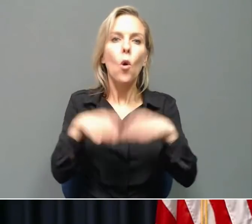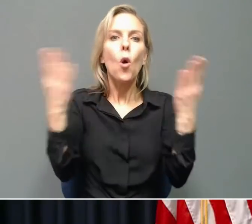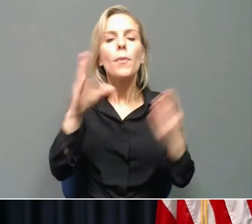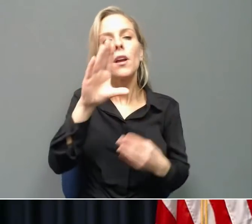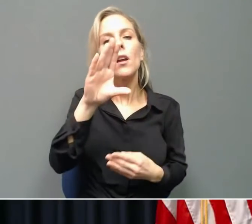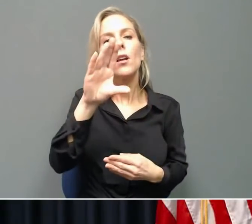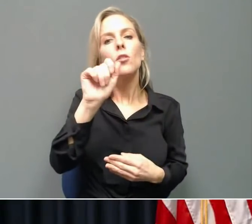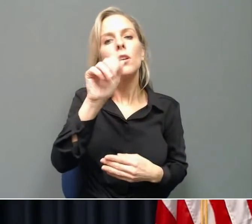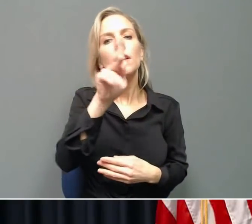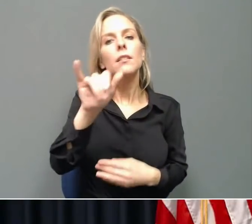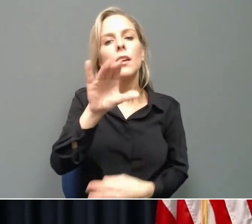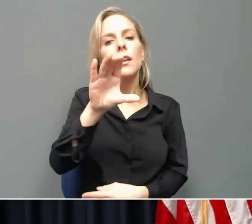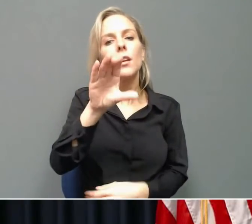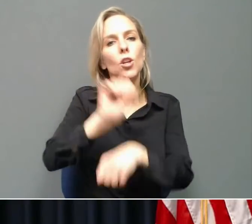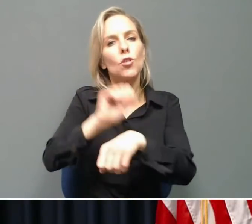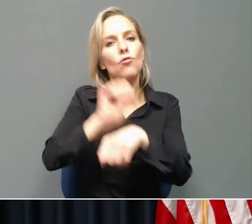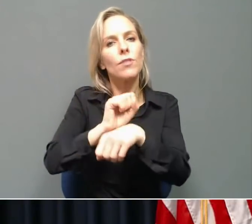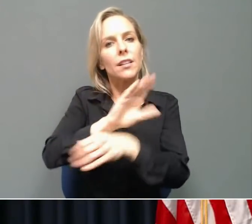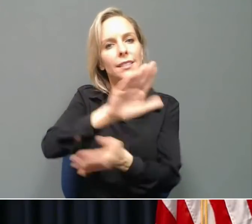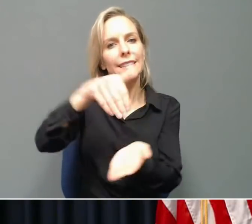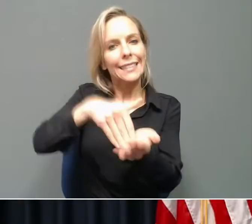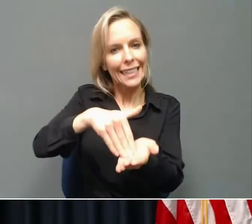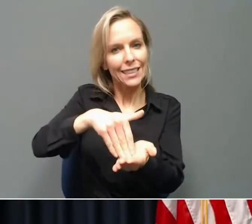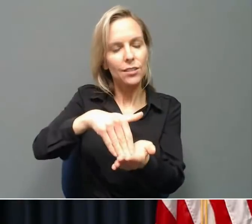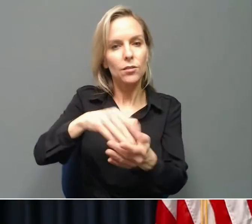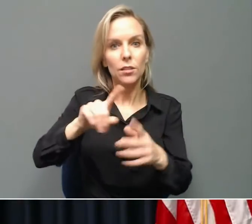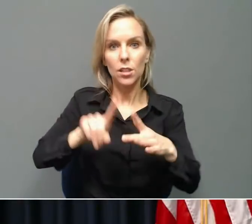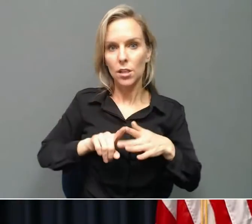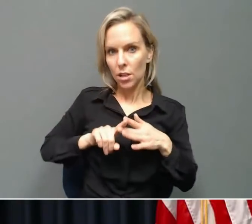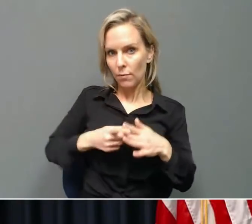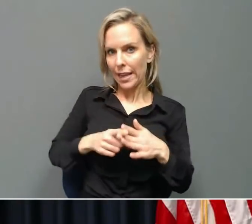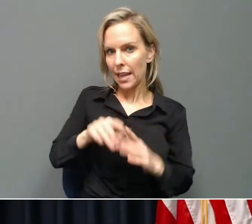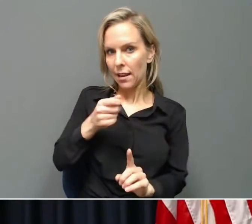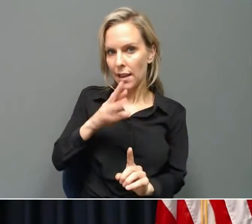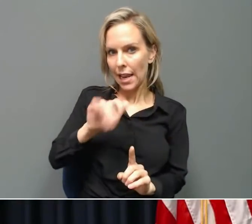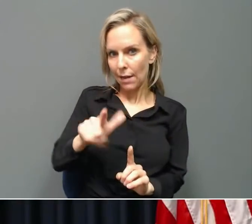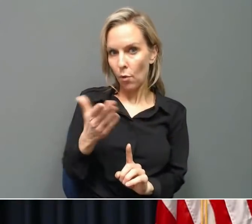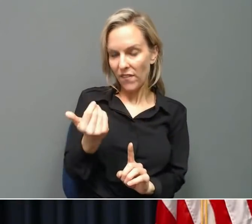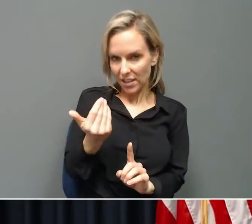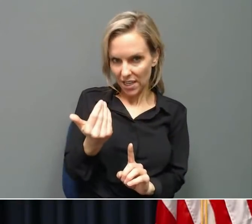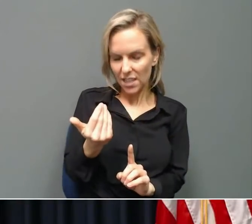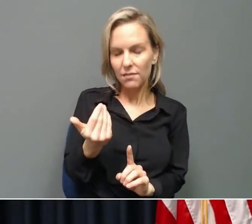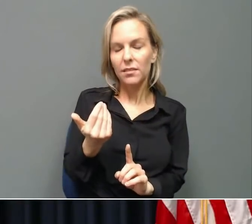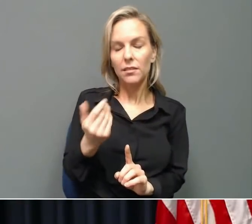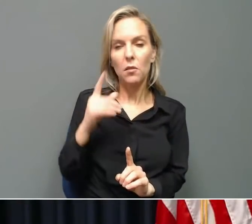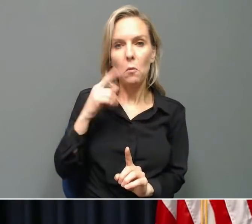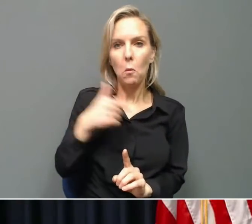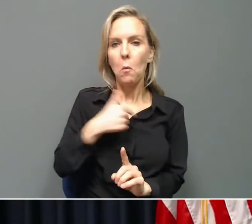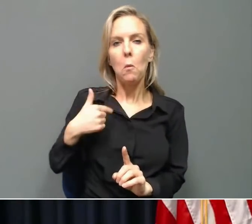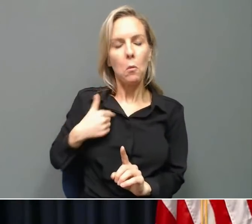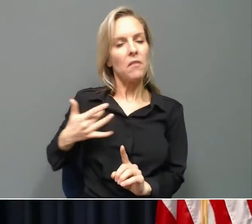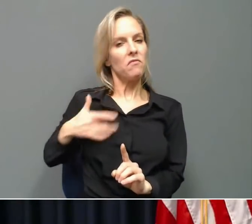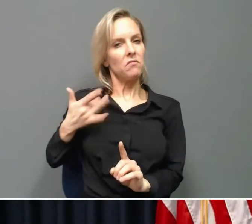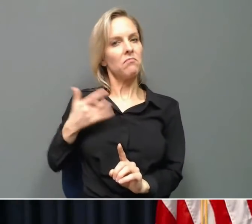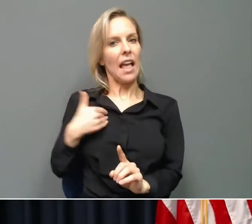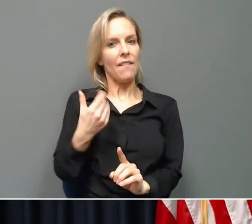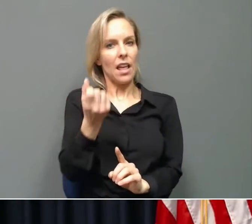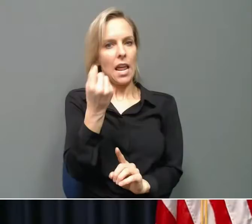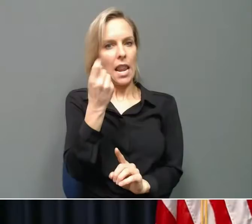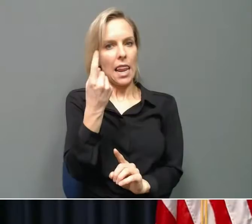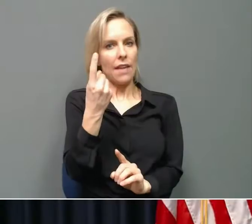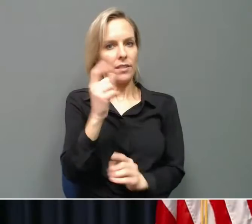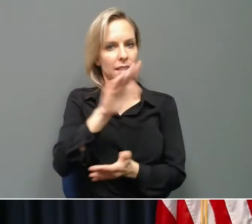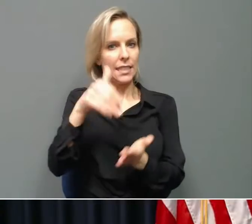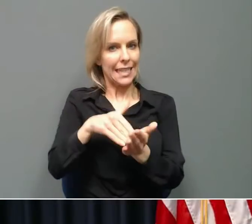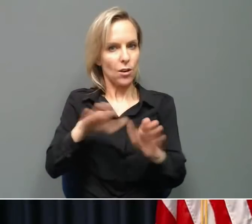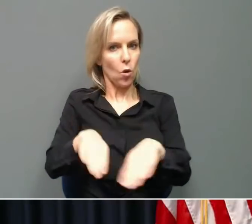locations around the state beginning on April 15th. We believe on that date we can have 11 locations open: Bowling